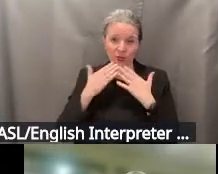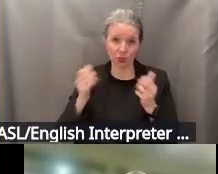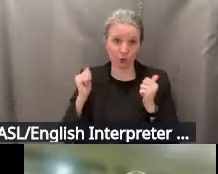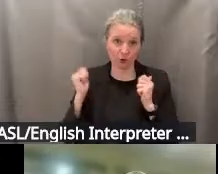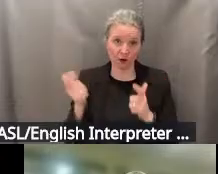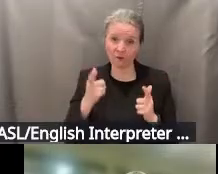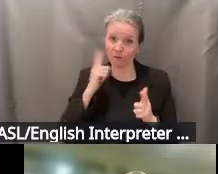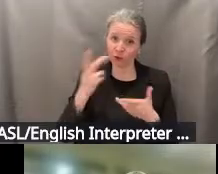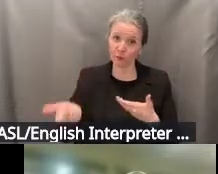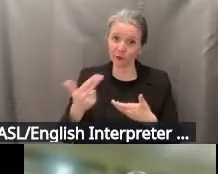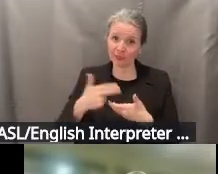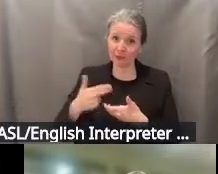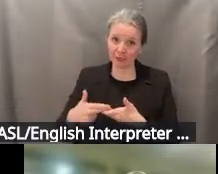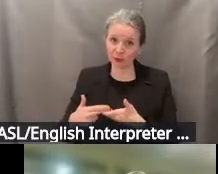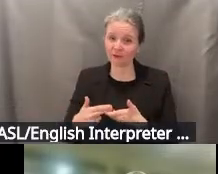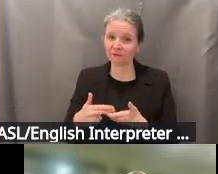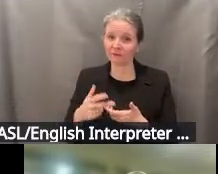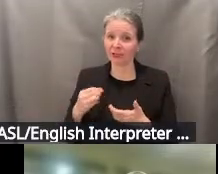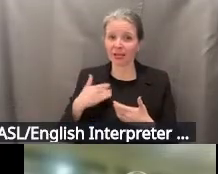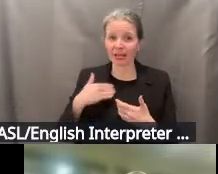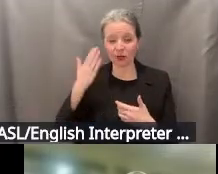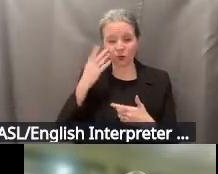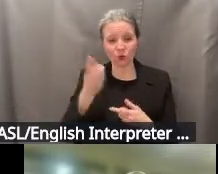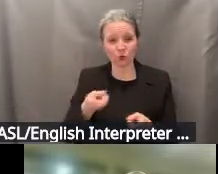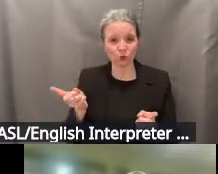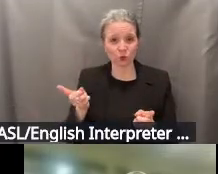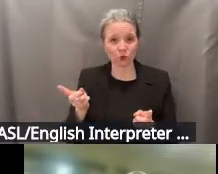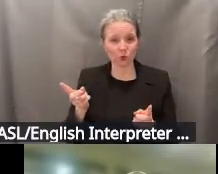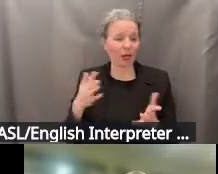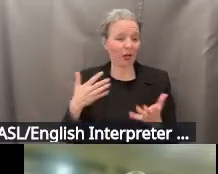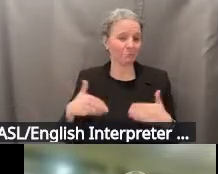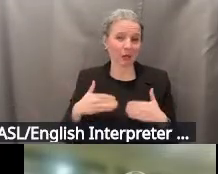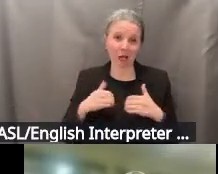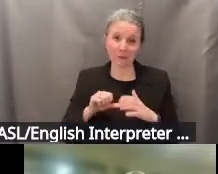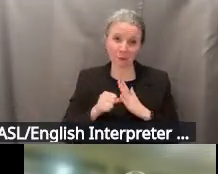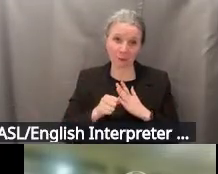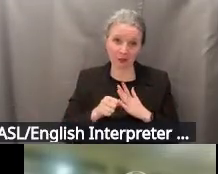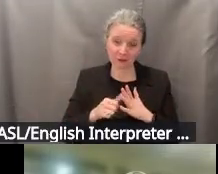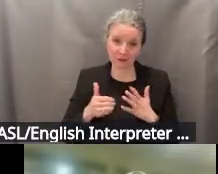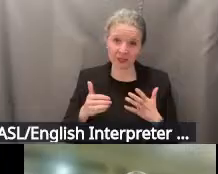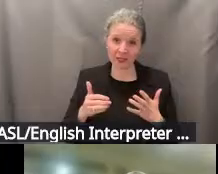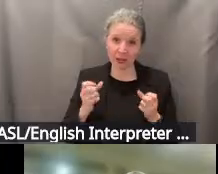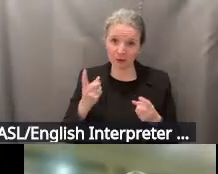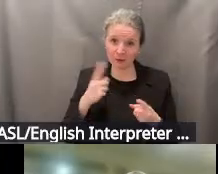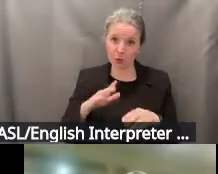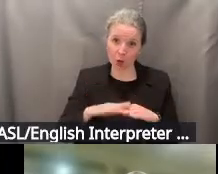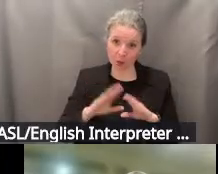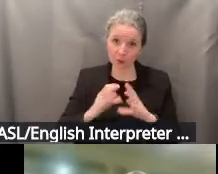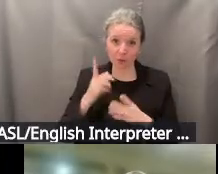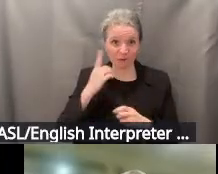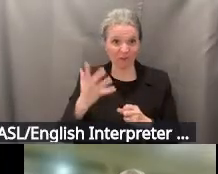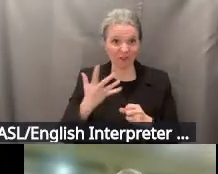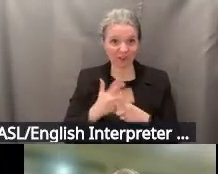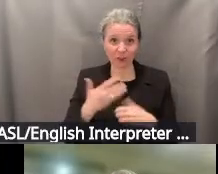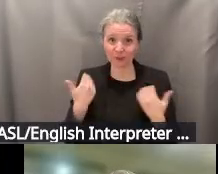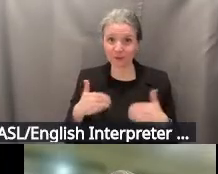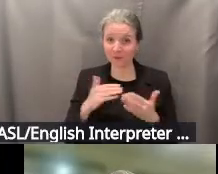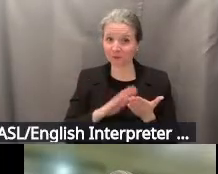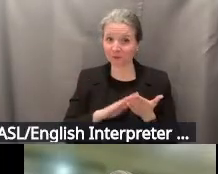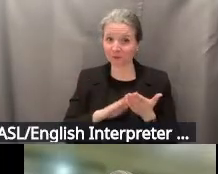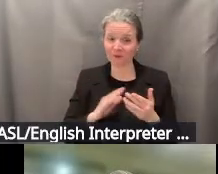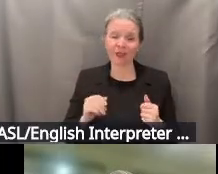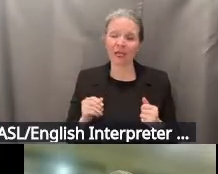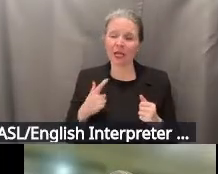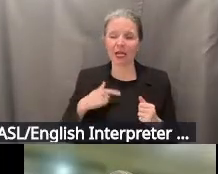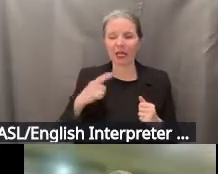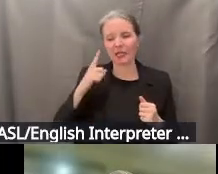for your participation in this. I know I'm so impressed by how many of you have been on this group for 5 years. And I